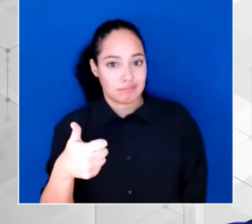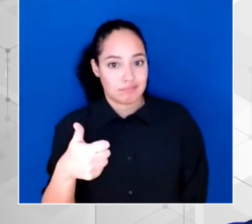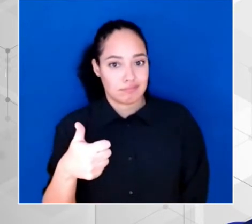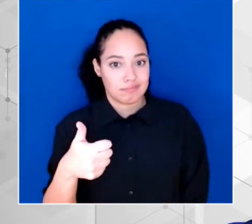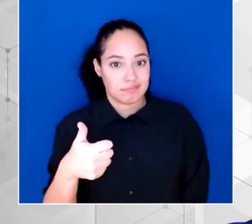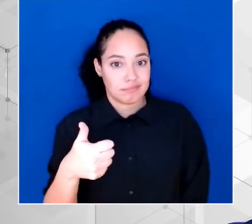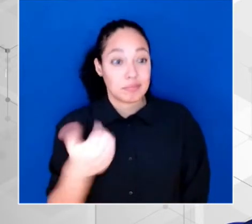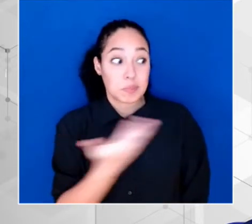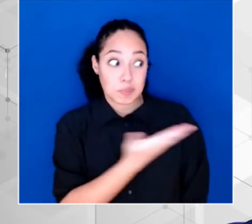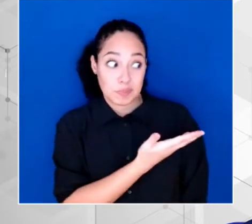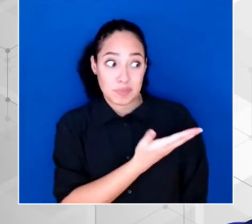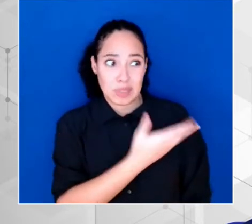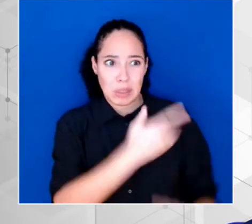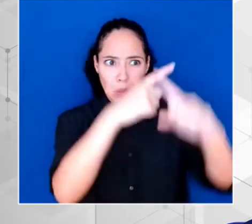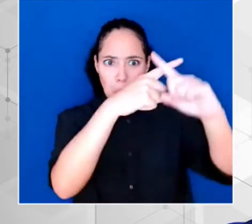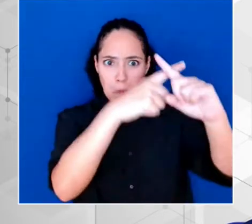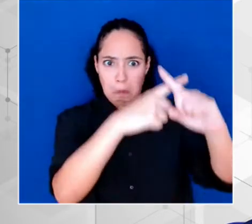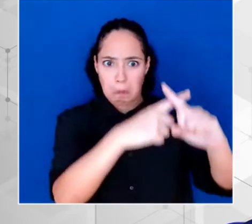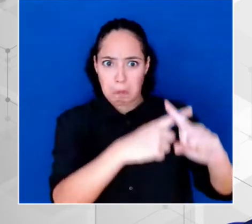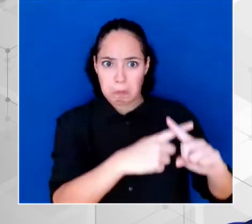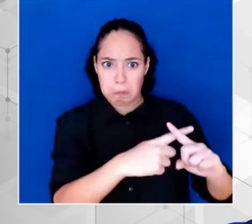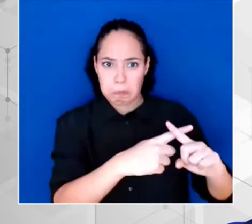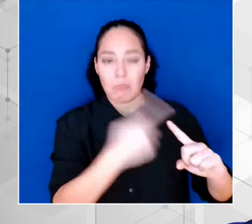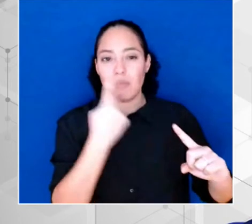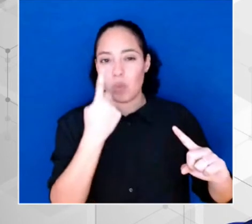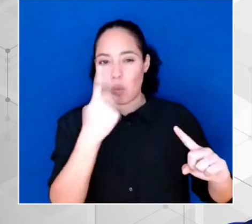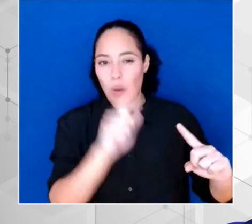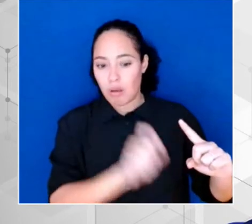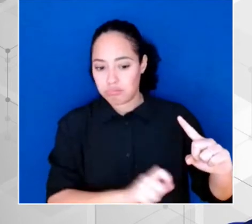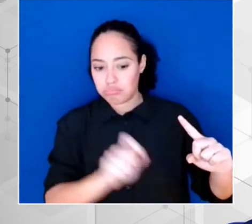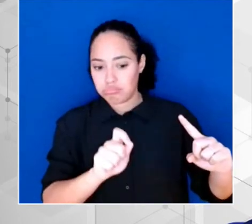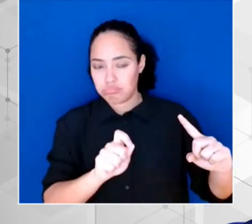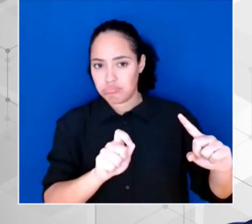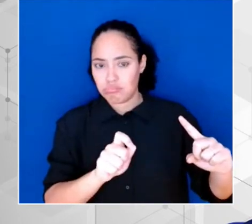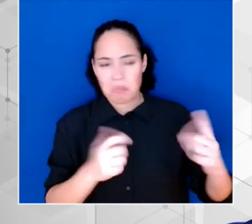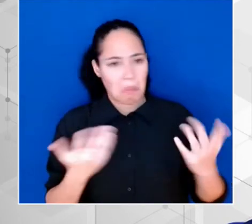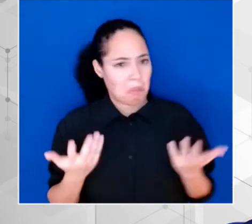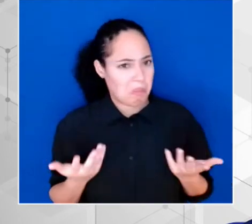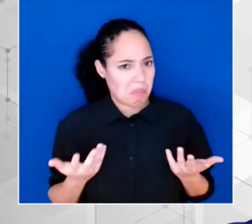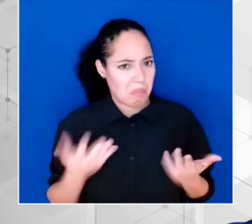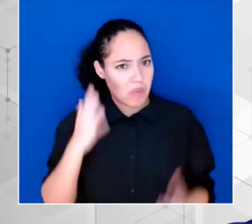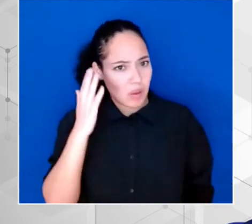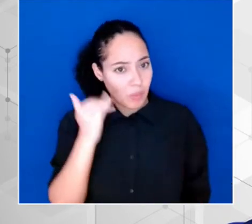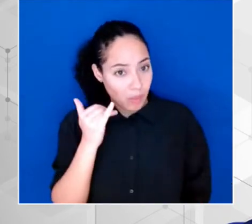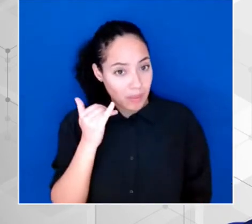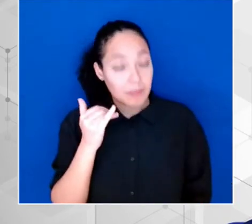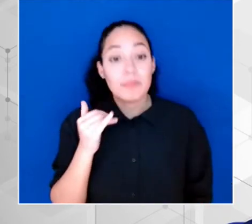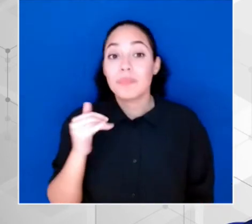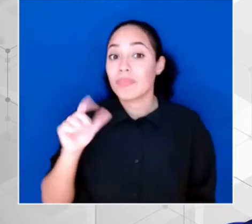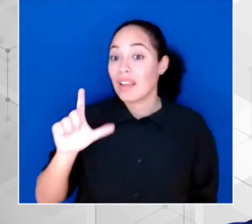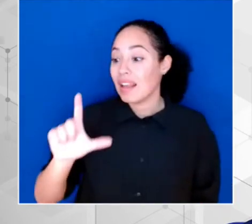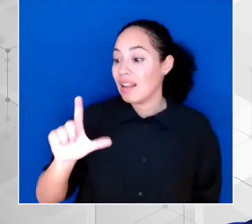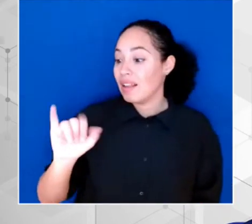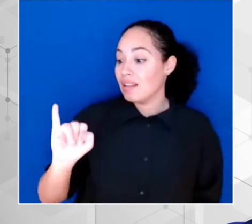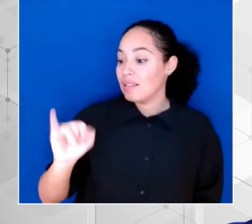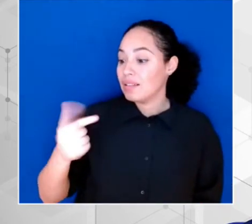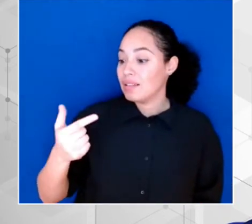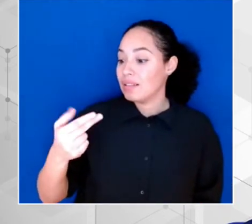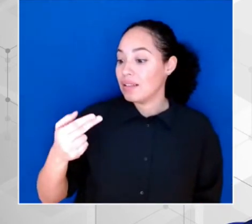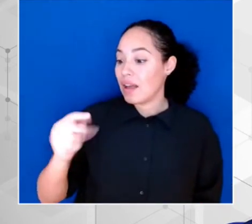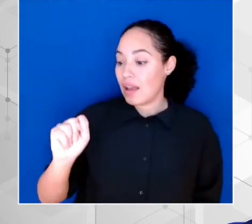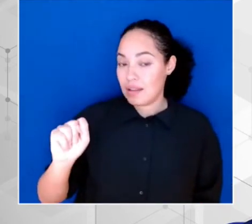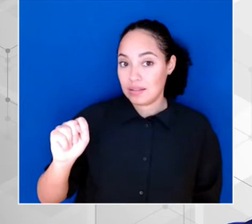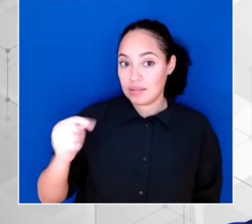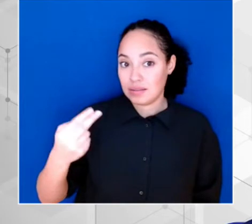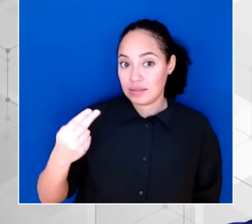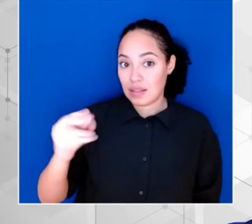why this is because Lighthouse is not a testing tool. It is a